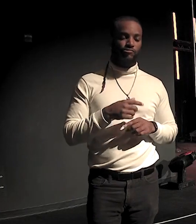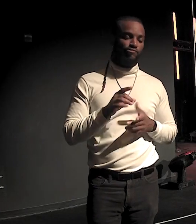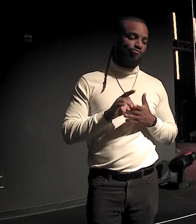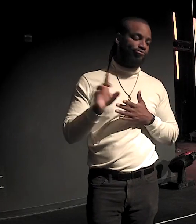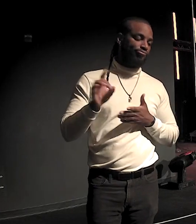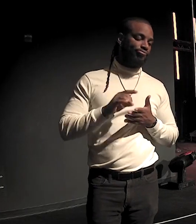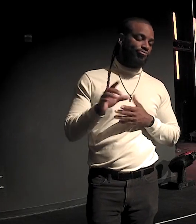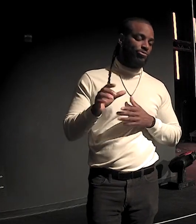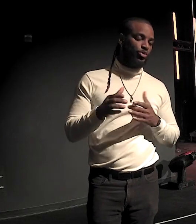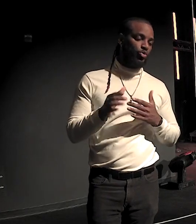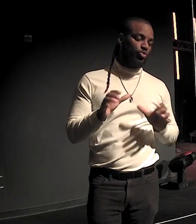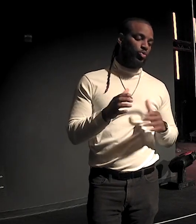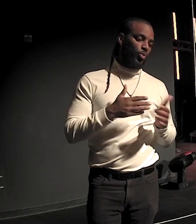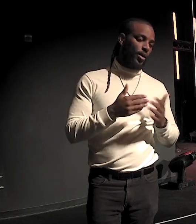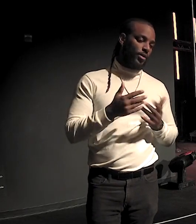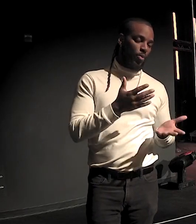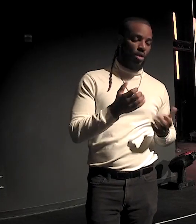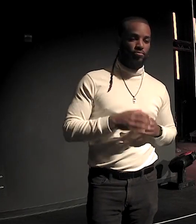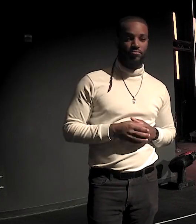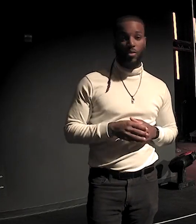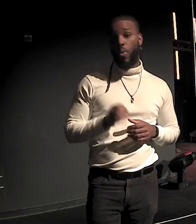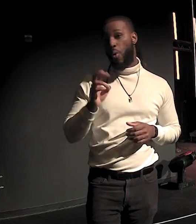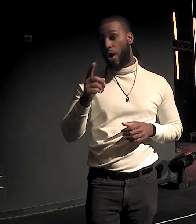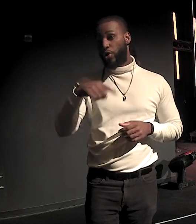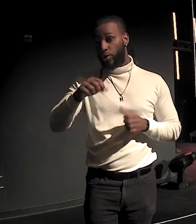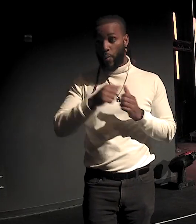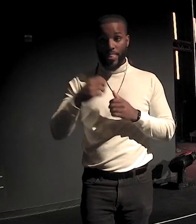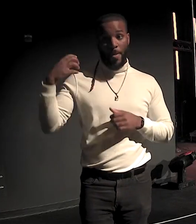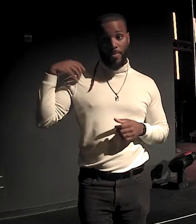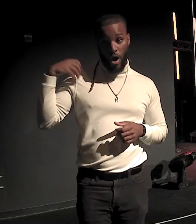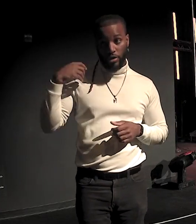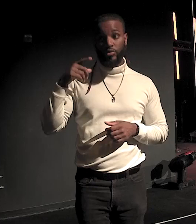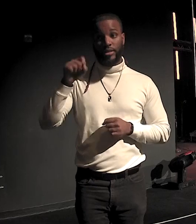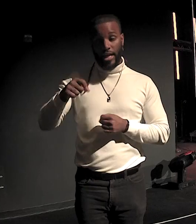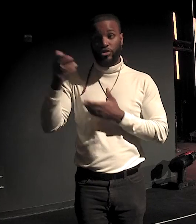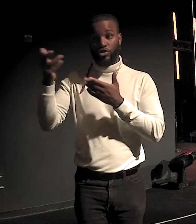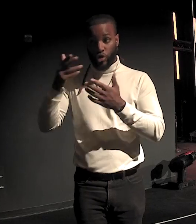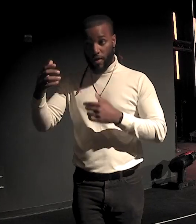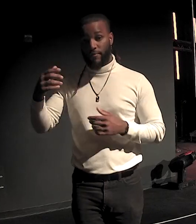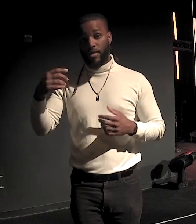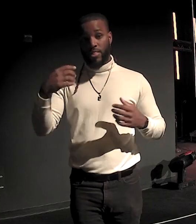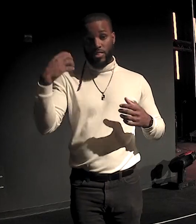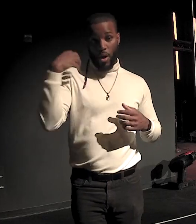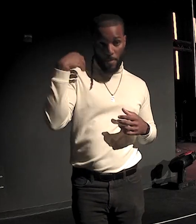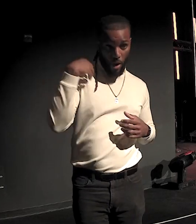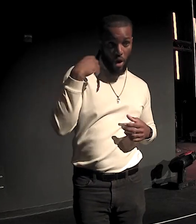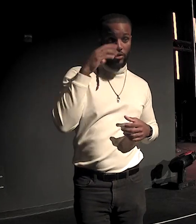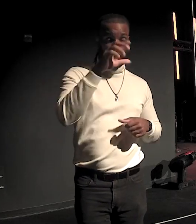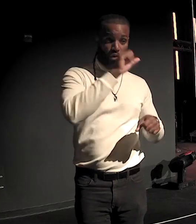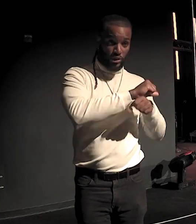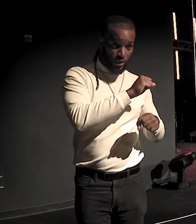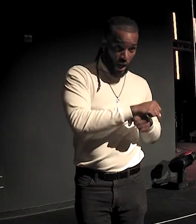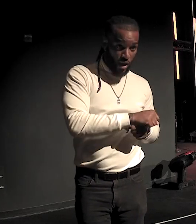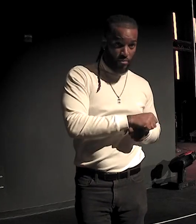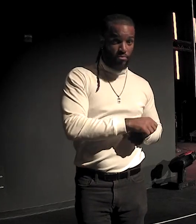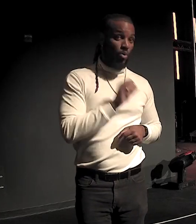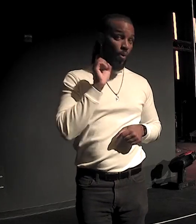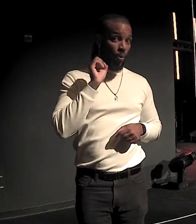and do whatever you want. Or those of you that have a boss, you can kind of serve the boss and the organization, or you can